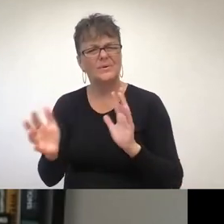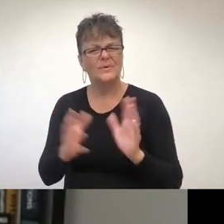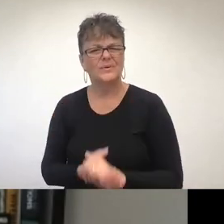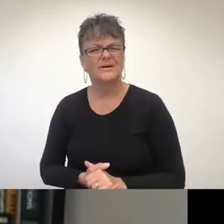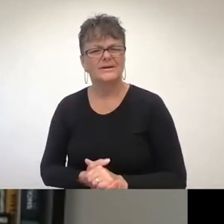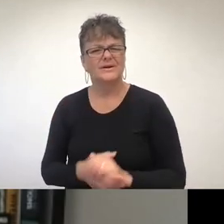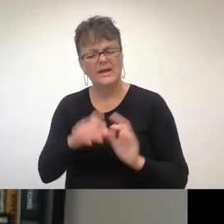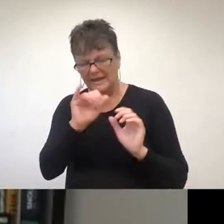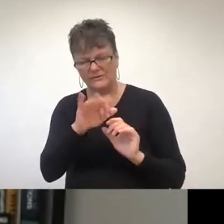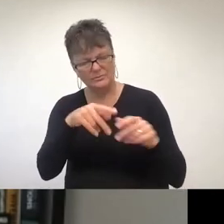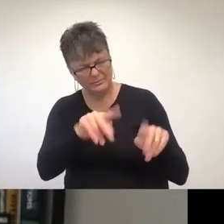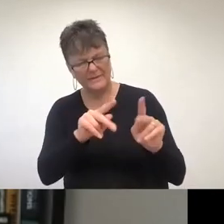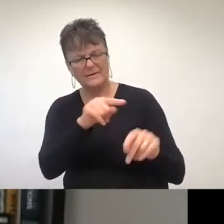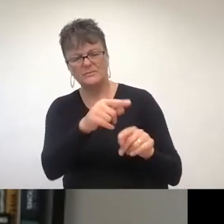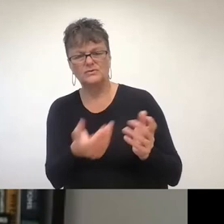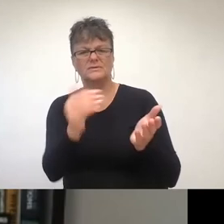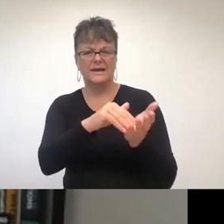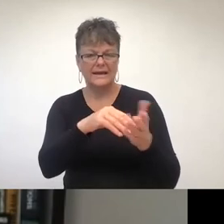those.